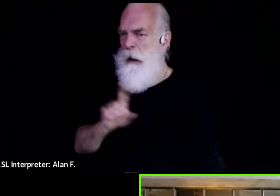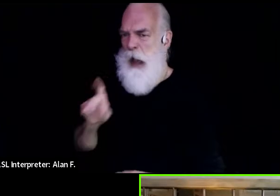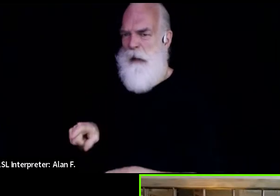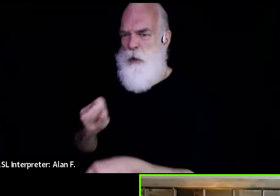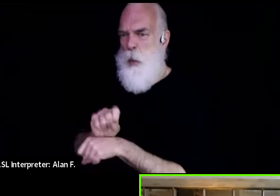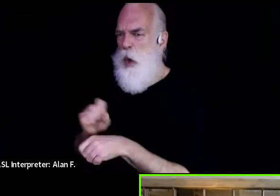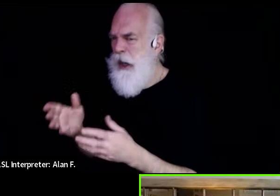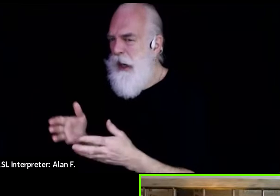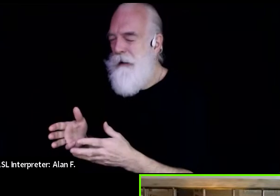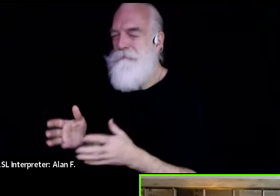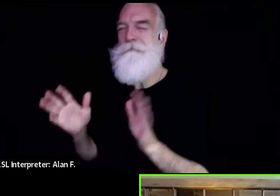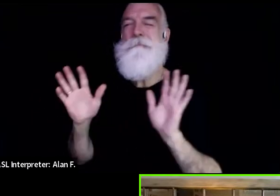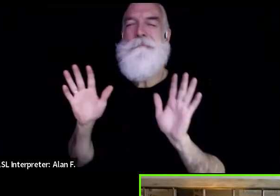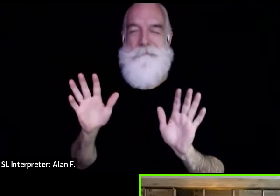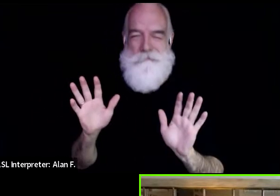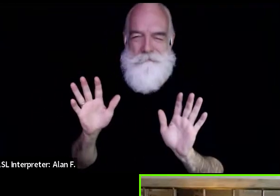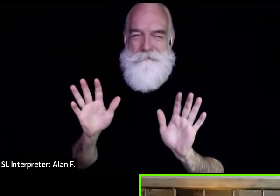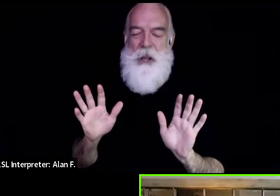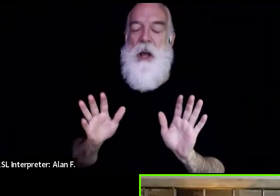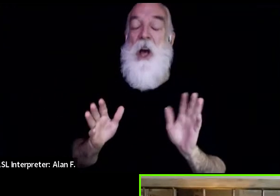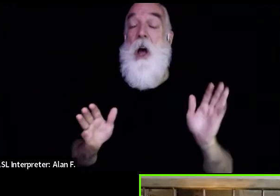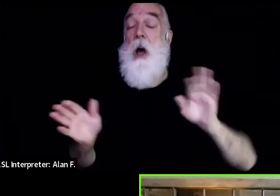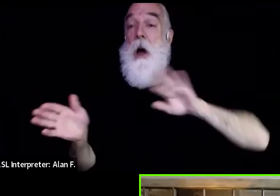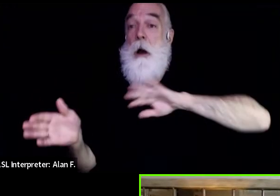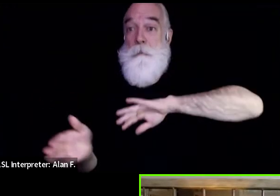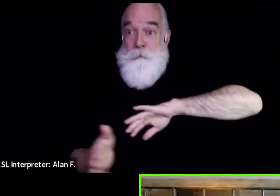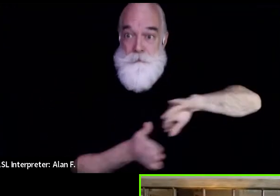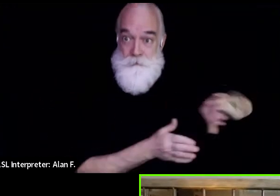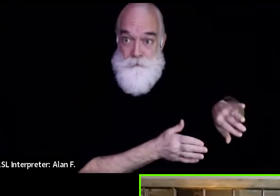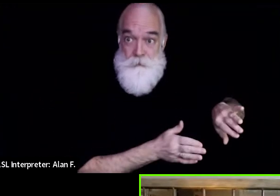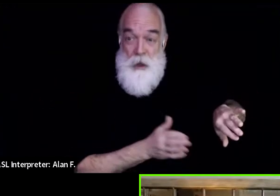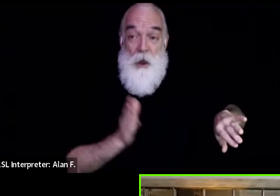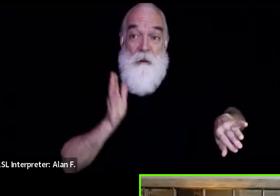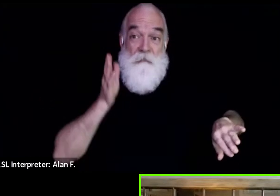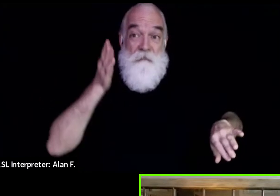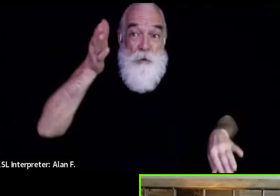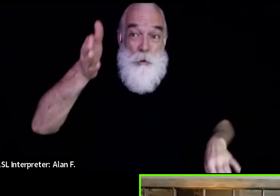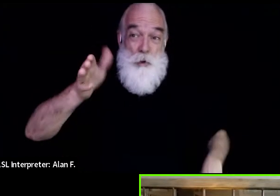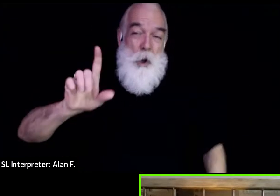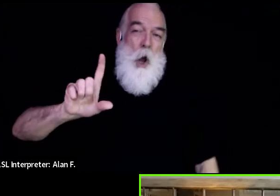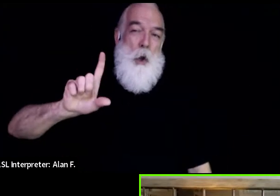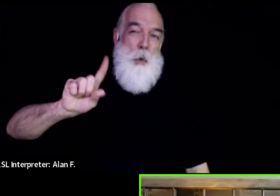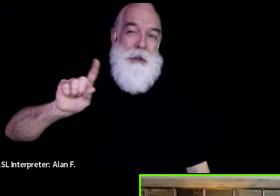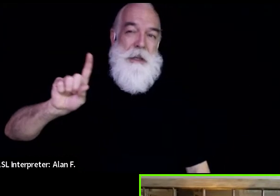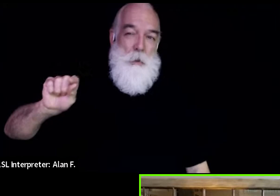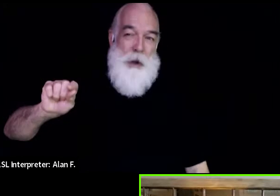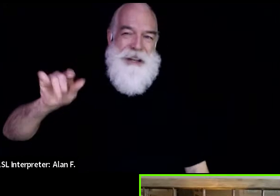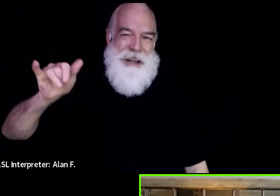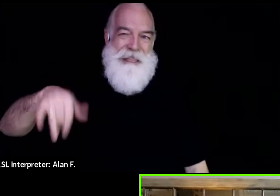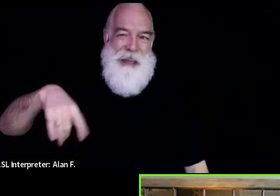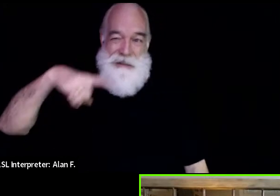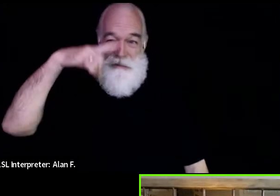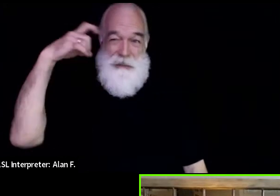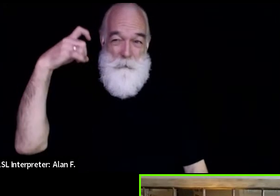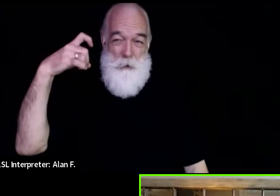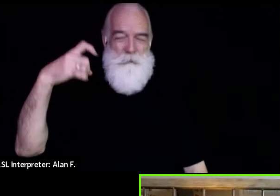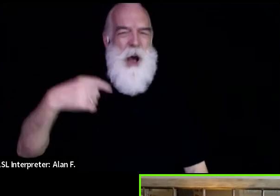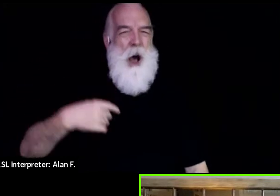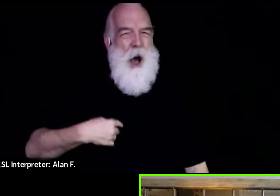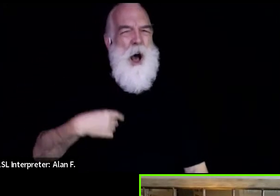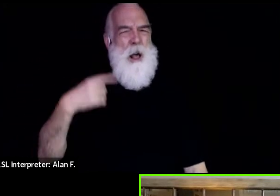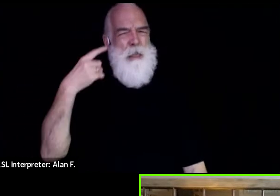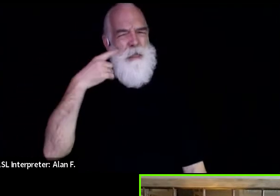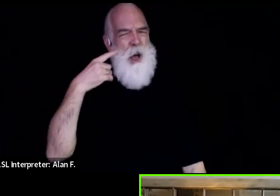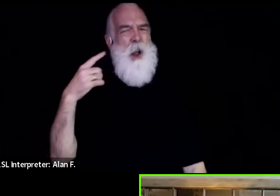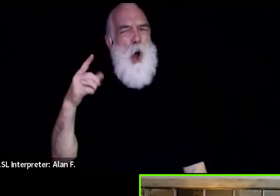fast forward to the summer of 2020, my assumption was that that goodwill was a lot